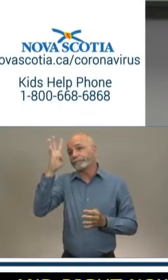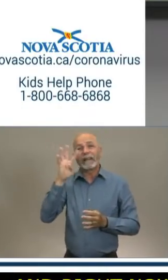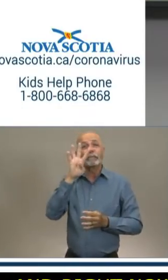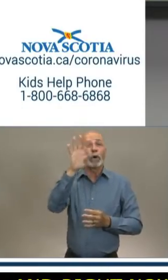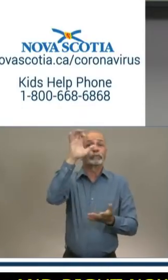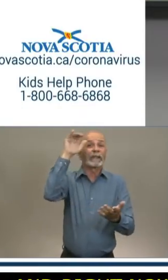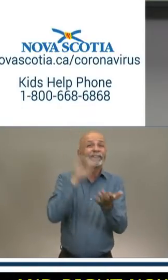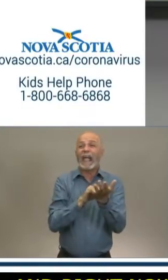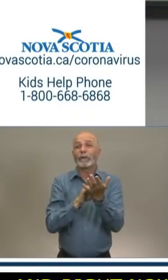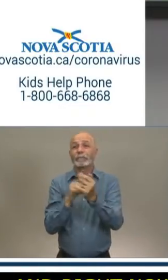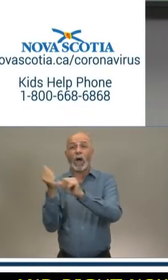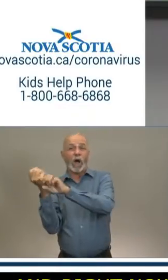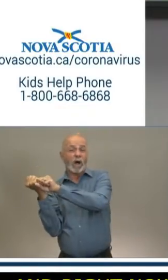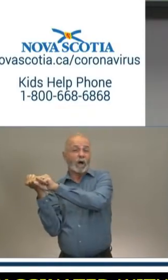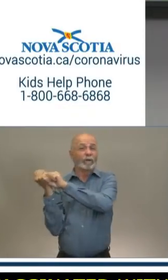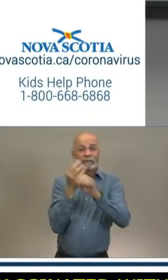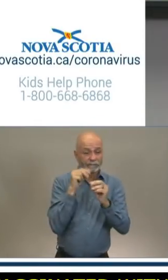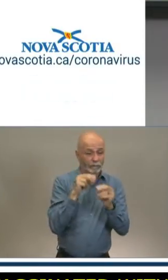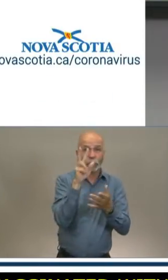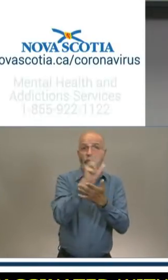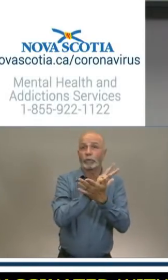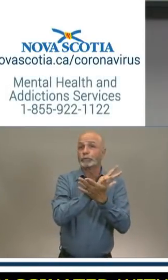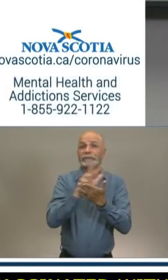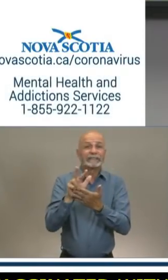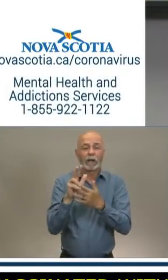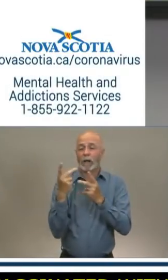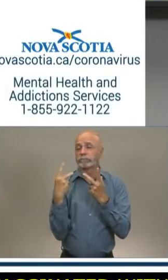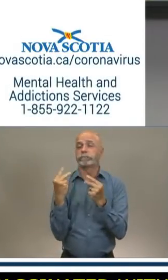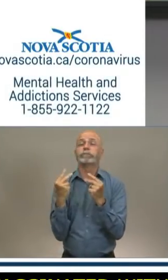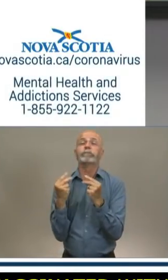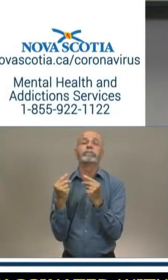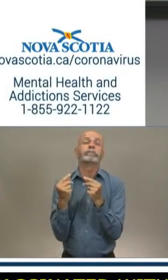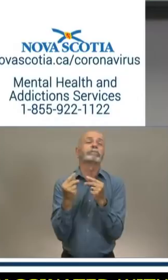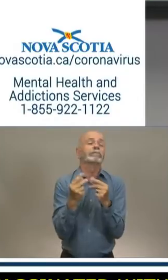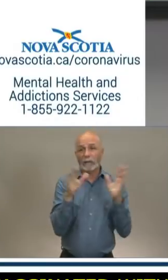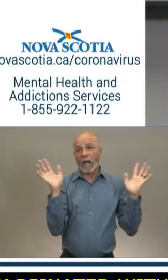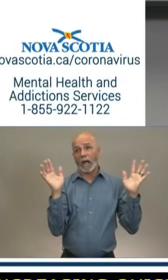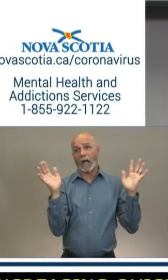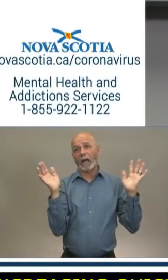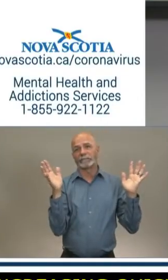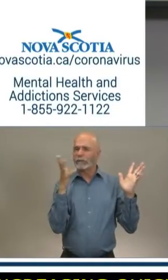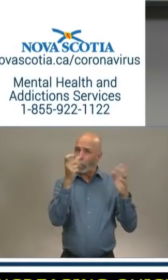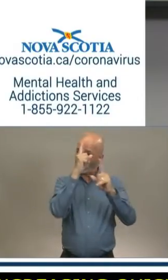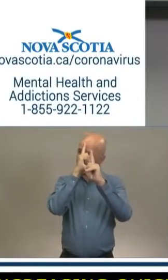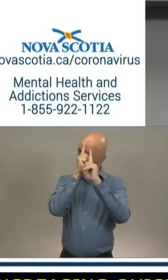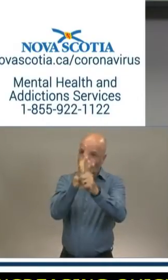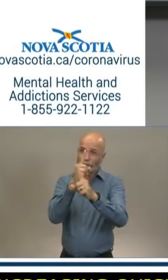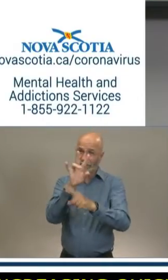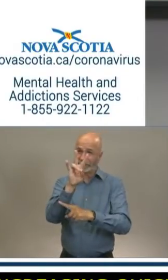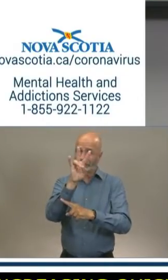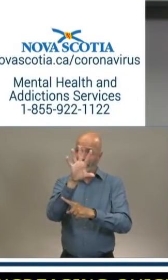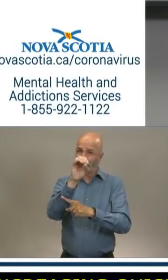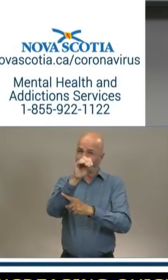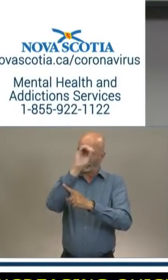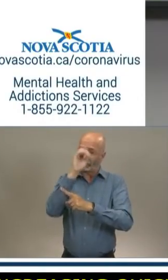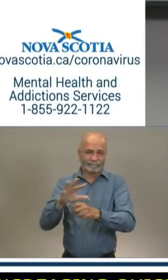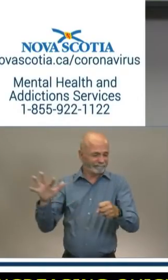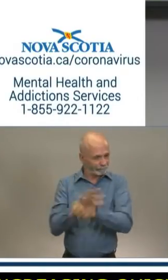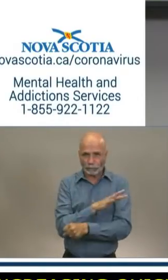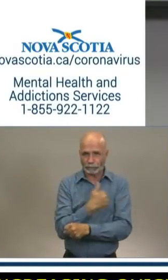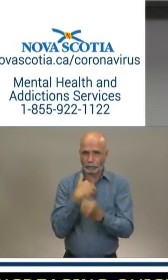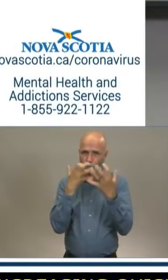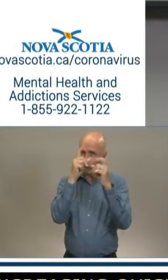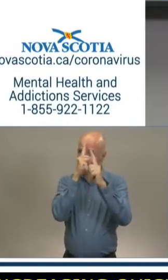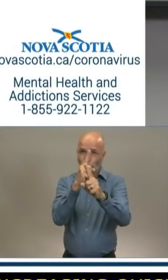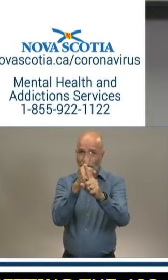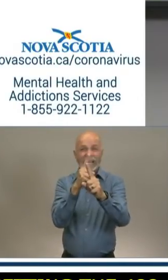next 3 to 4 weeks. We can reach our target of 75% of our population being fully vaccinated, and that's a